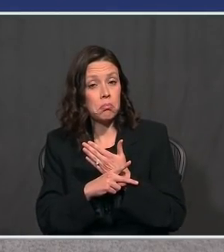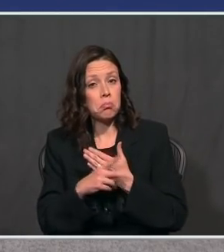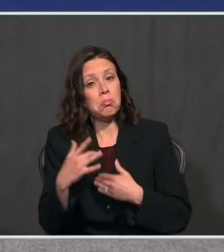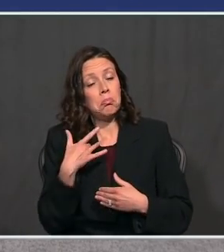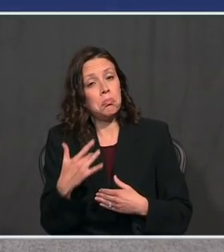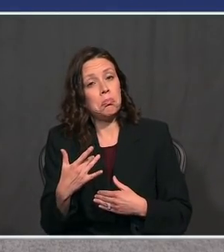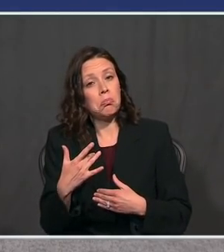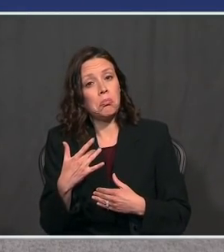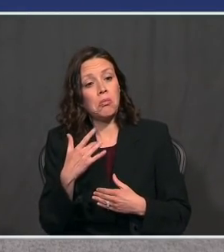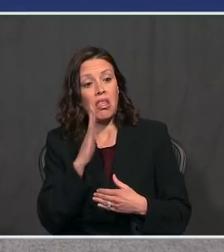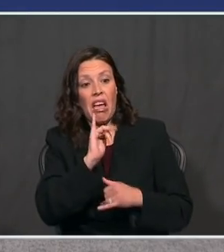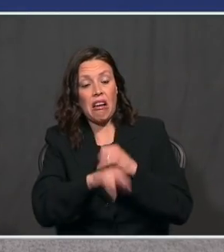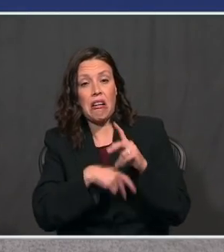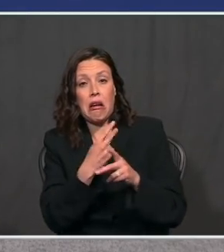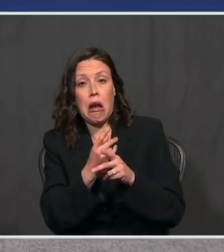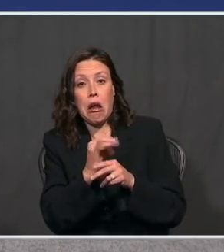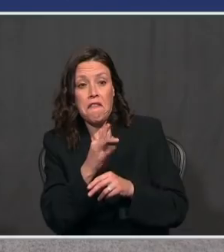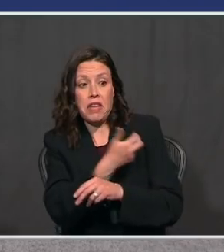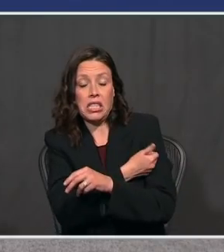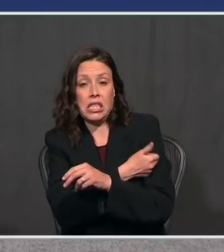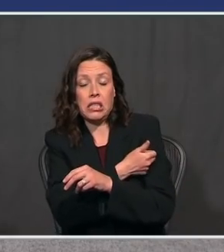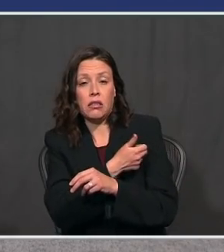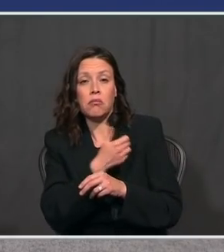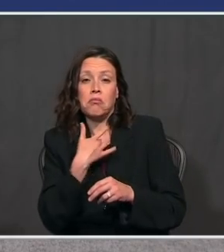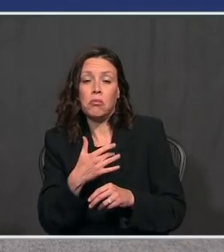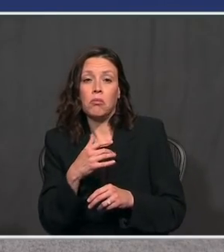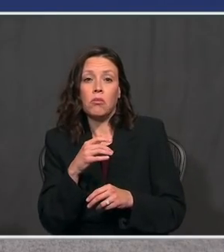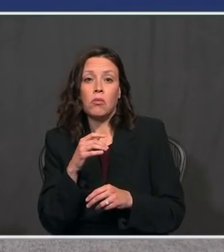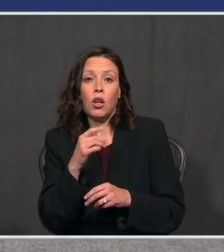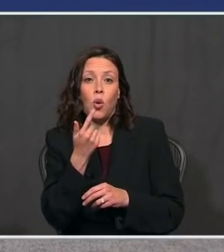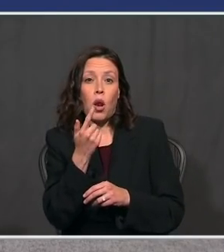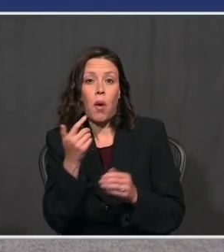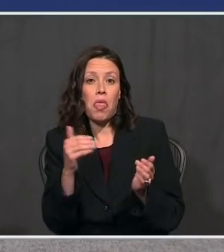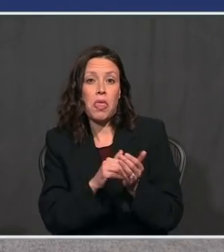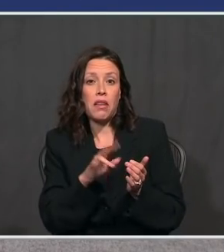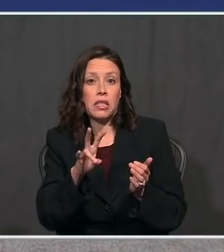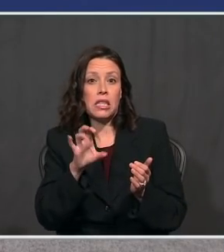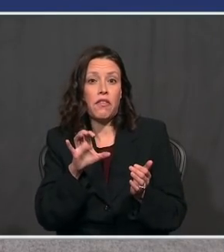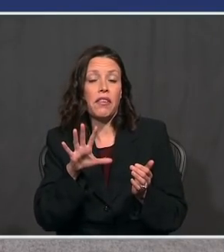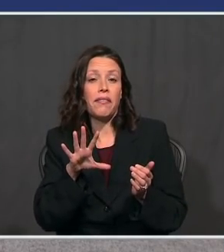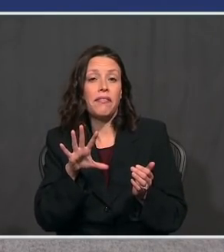the kind of prophylactic preventative vaccines that we're talking about is about